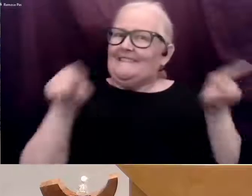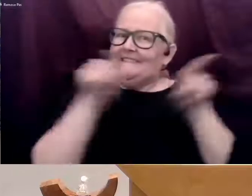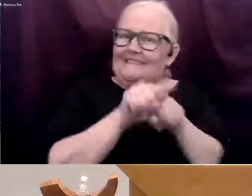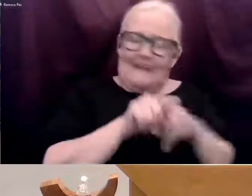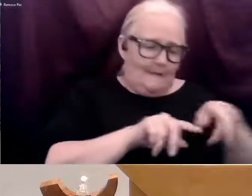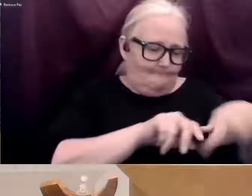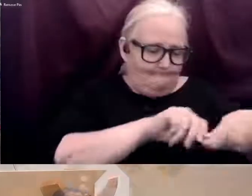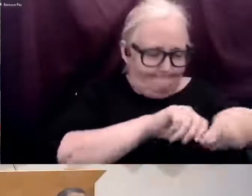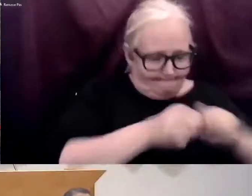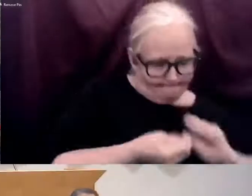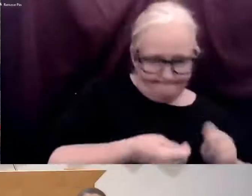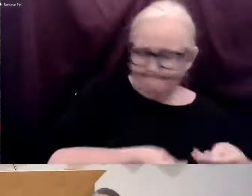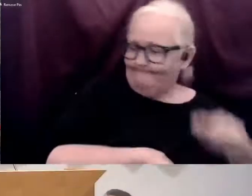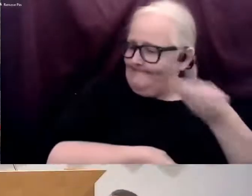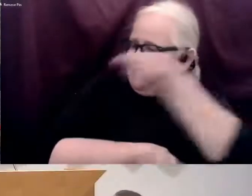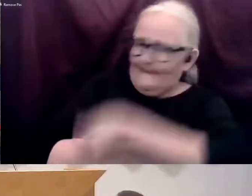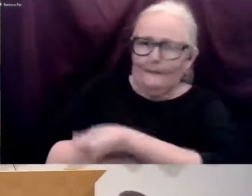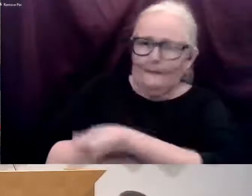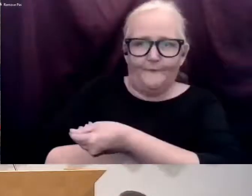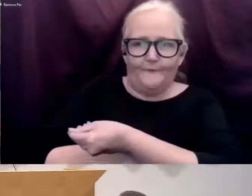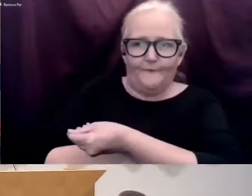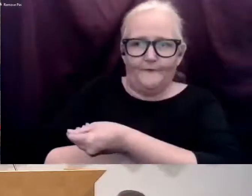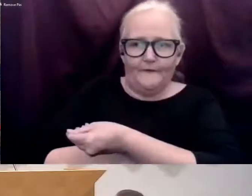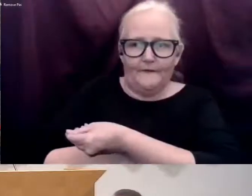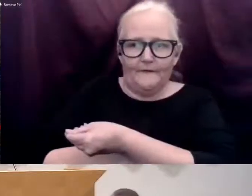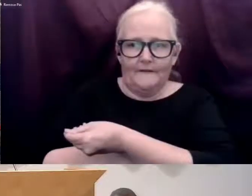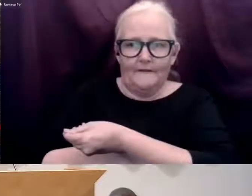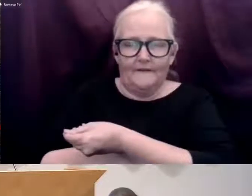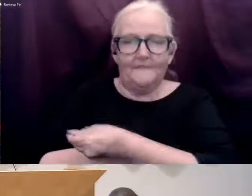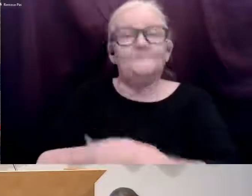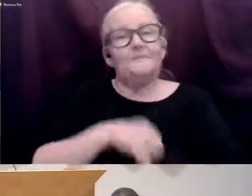And that is our story for today.